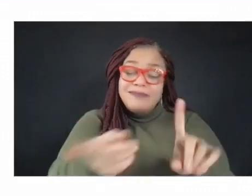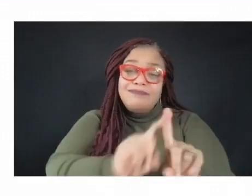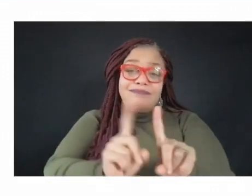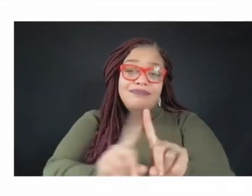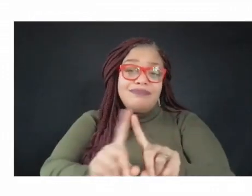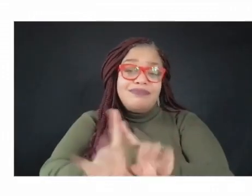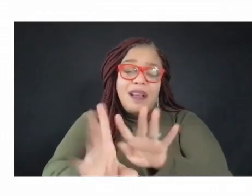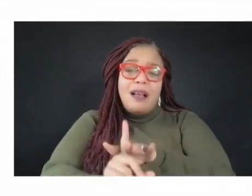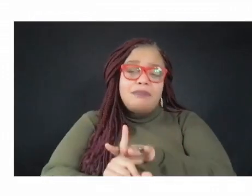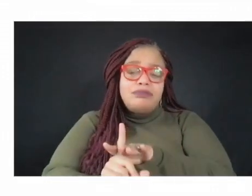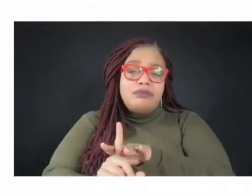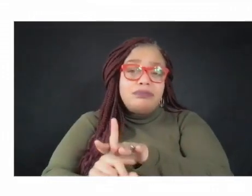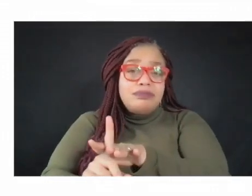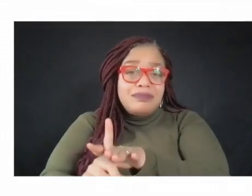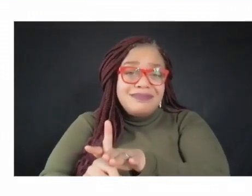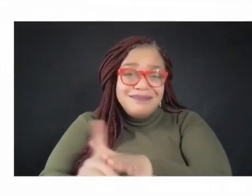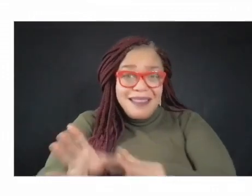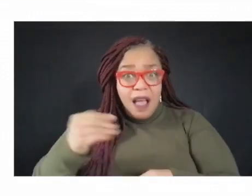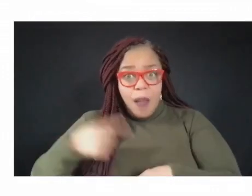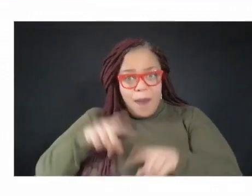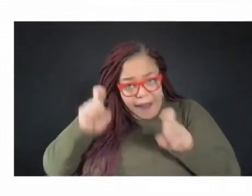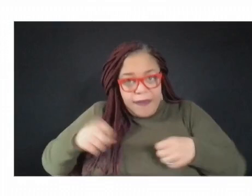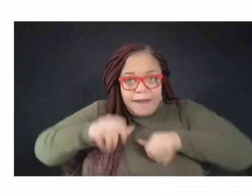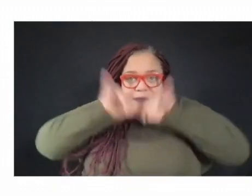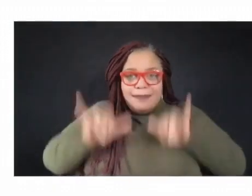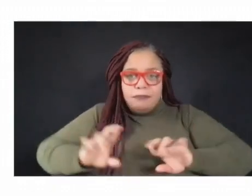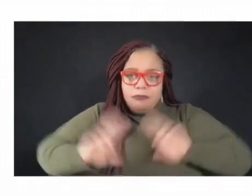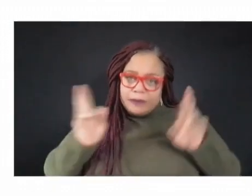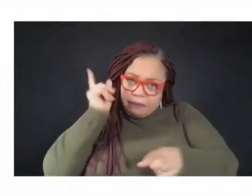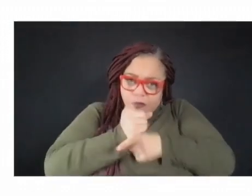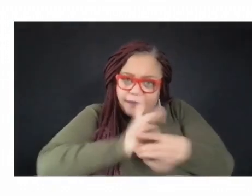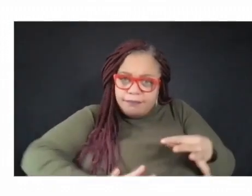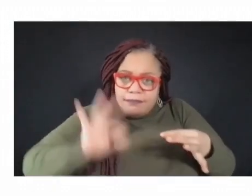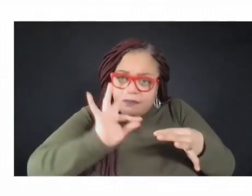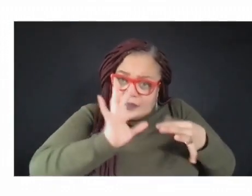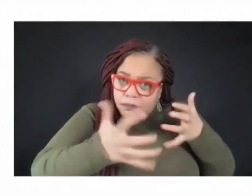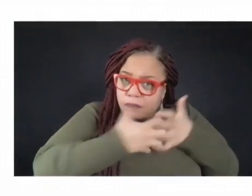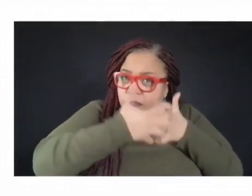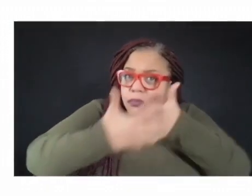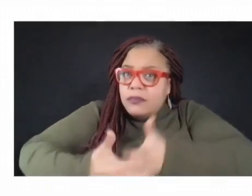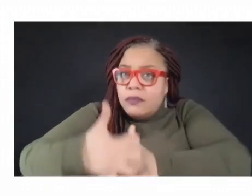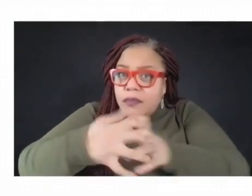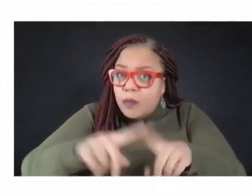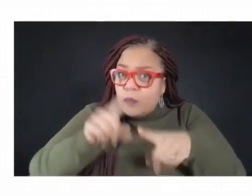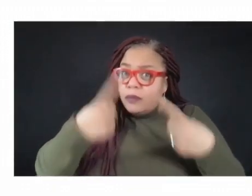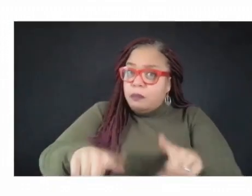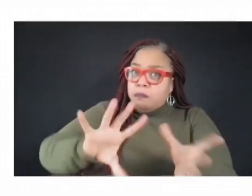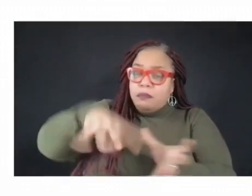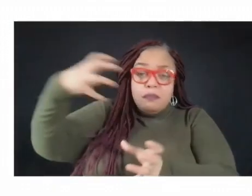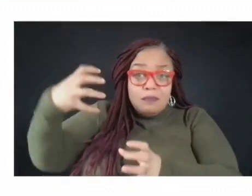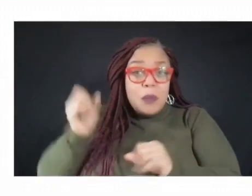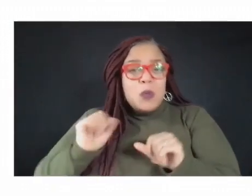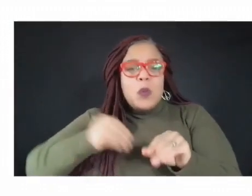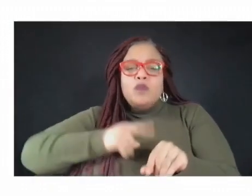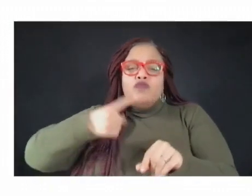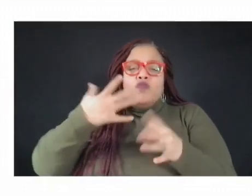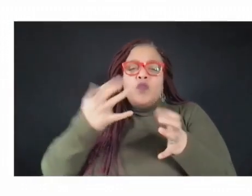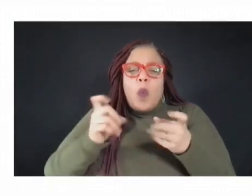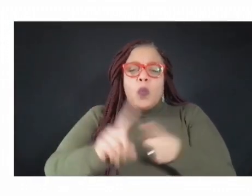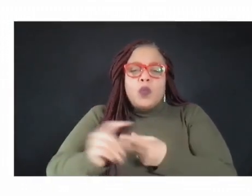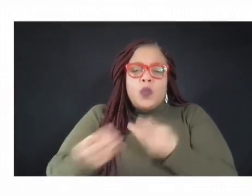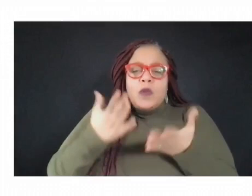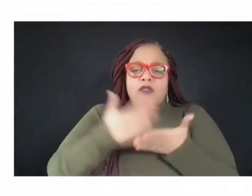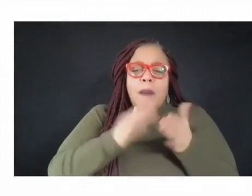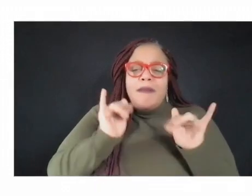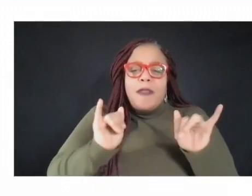systems right. So I just want to pull out some of those themes. I think it's also, I saw a sticky on